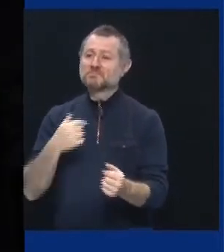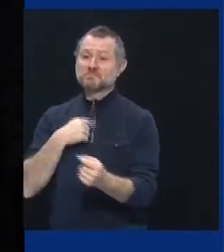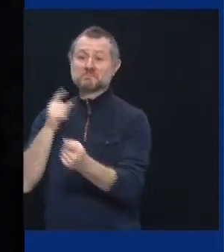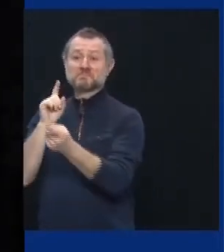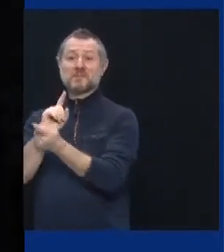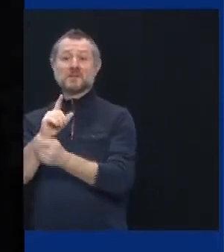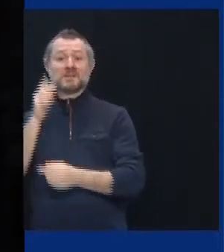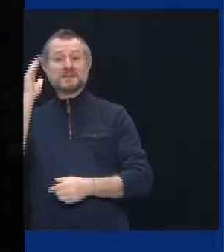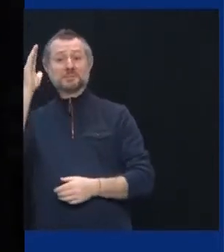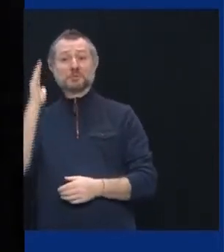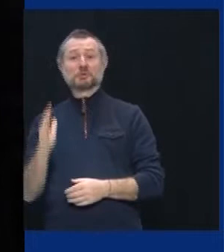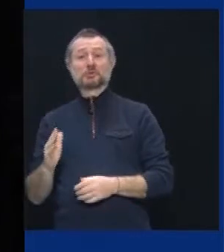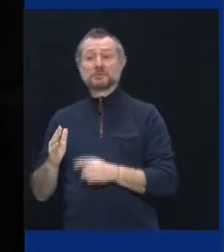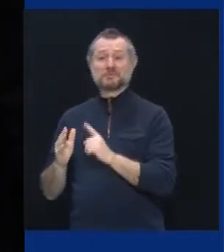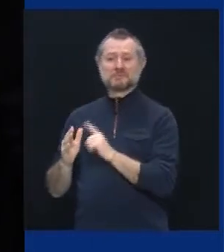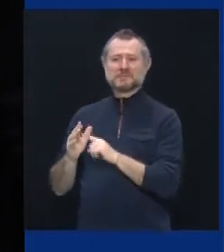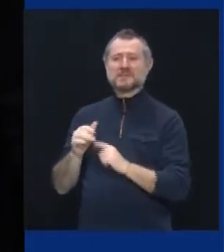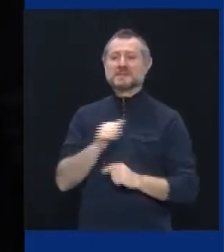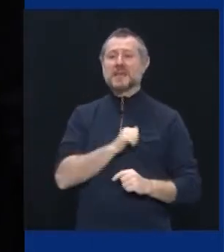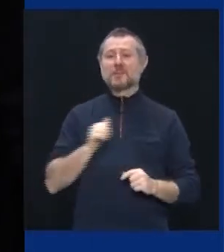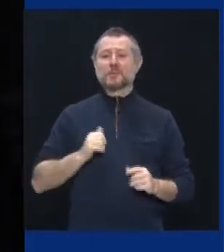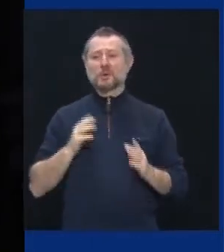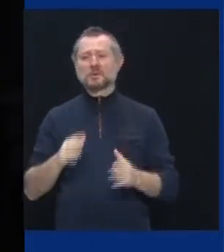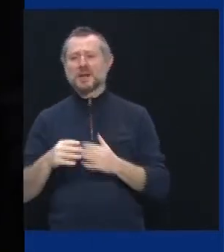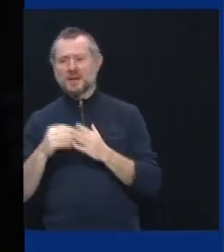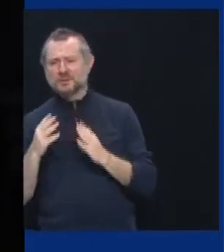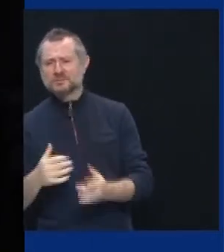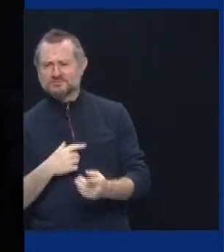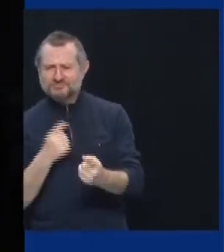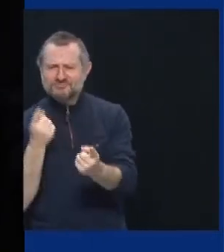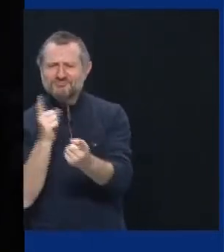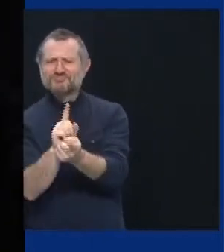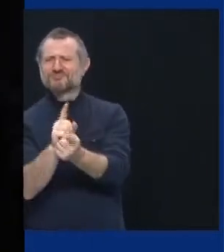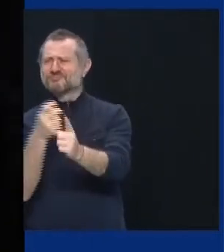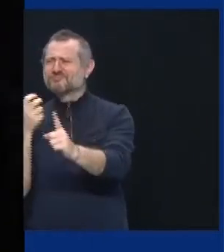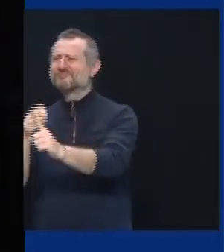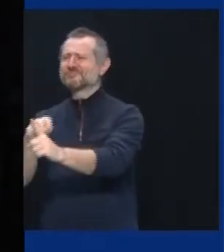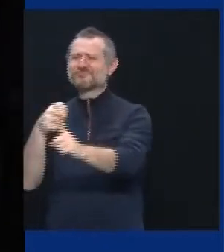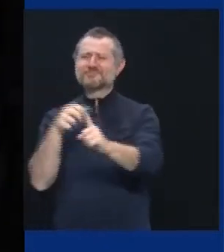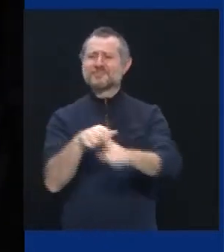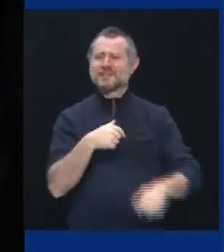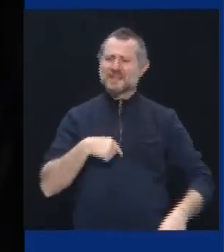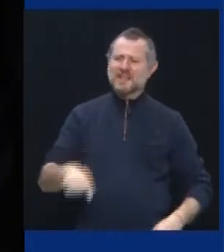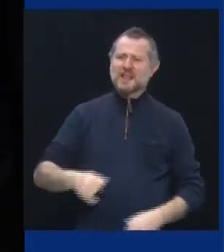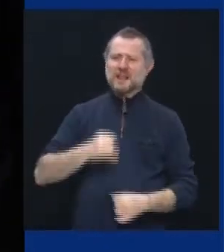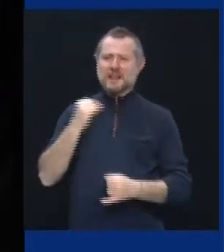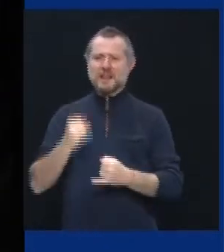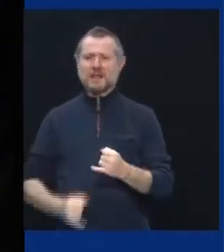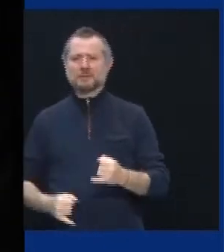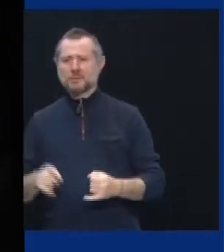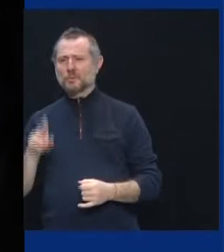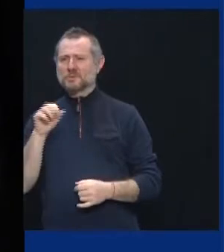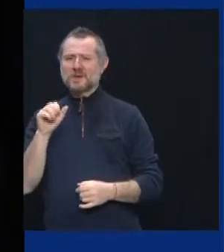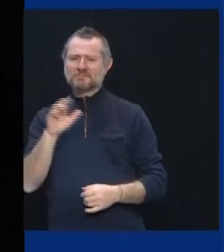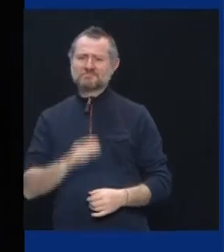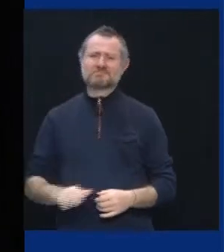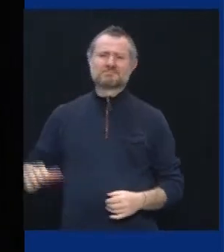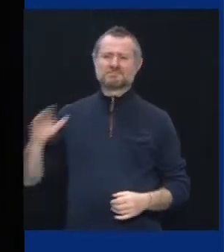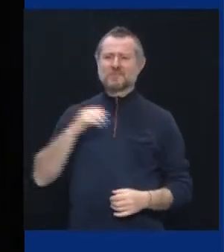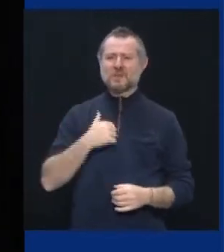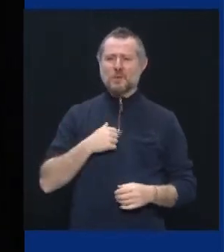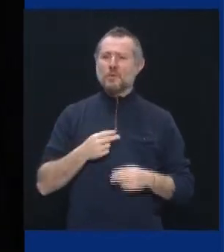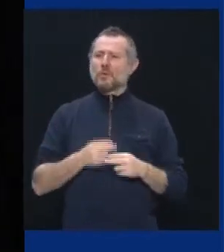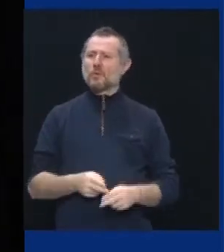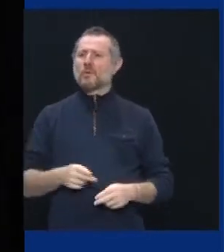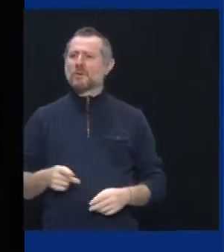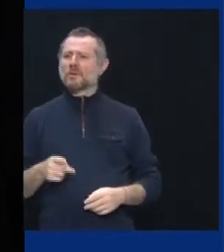to the assembly leader. We're the last in the country, progressive, Mark, and we see treating